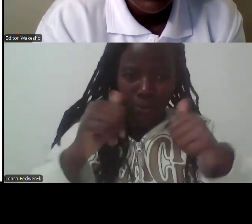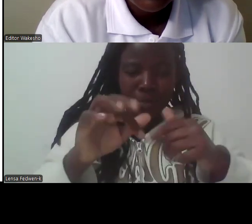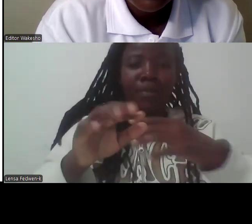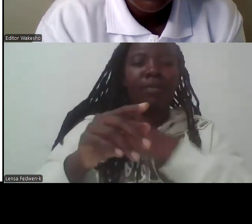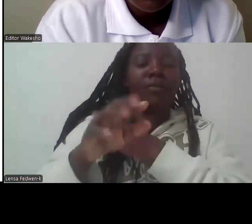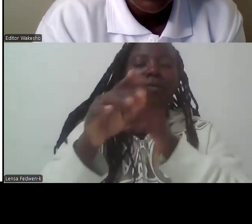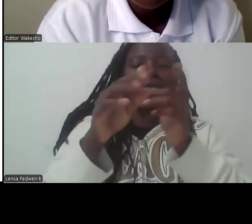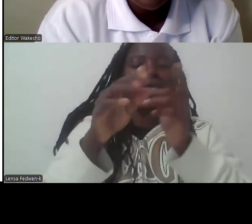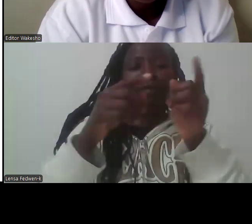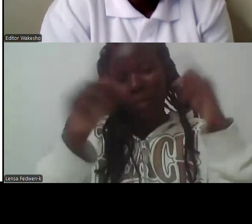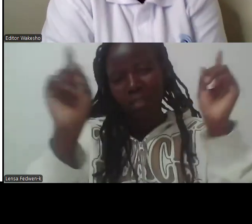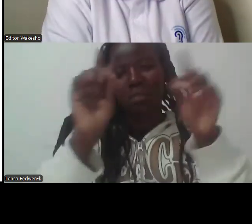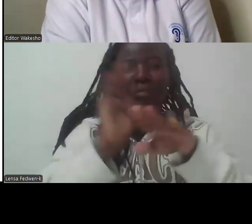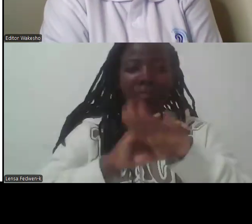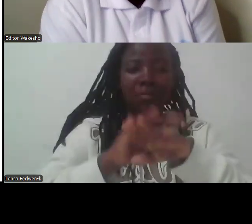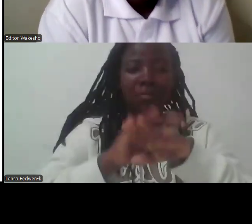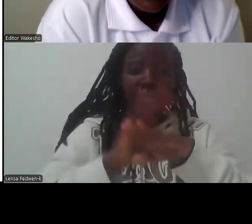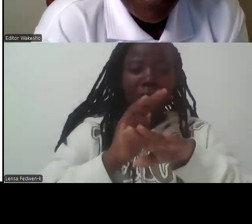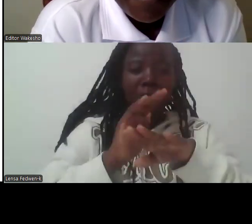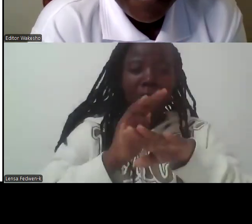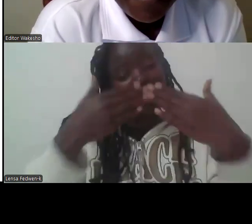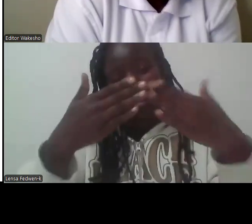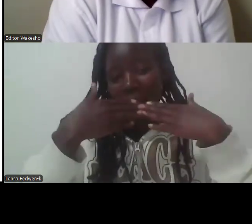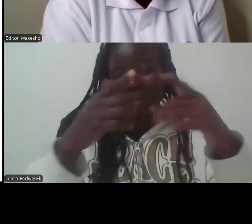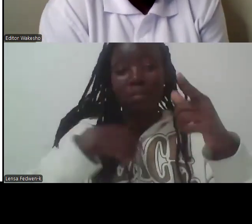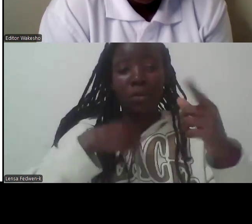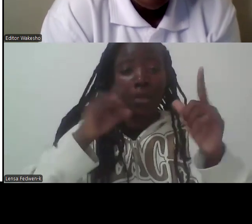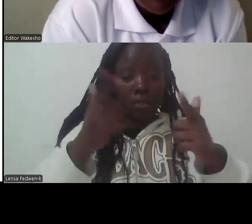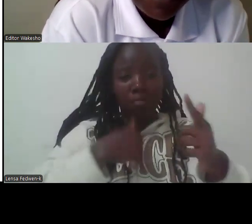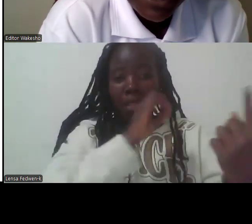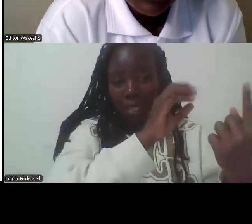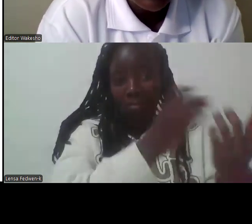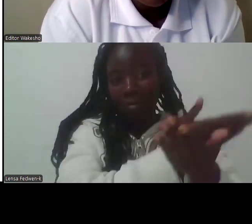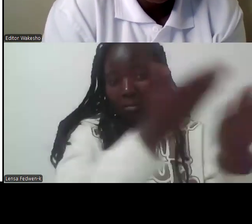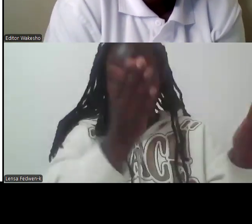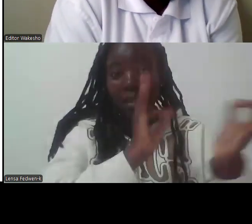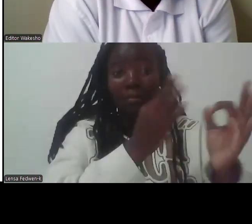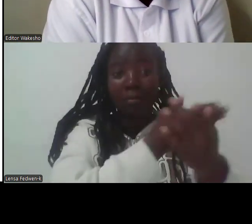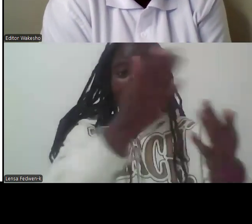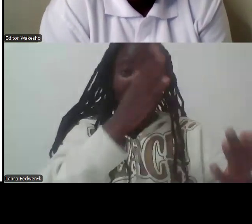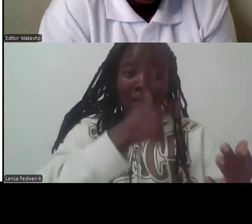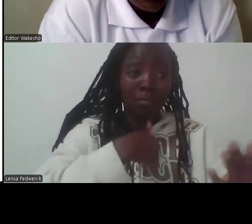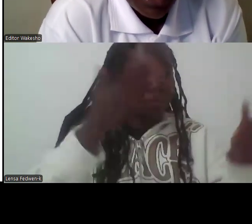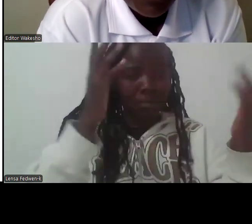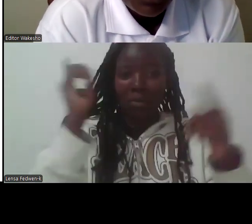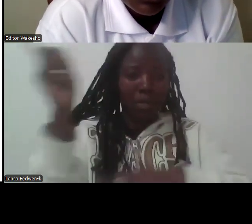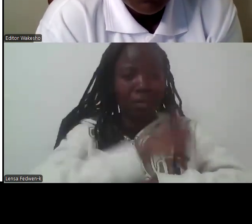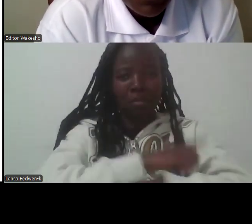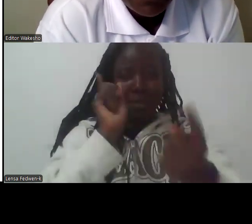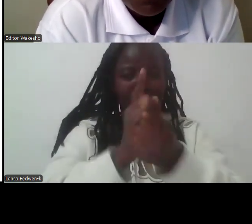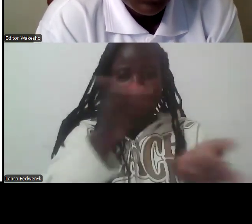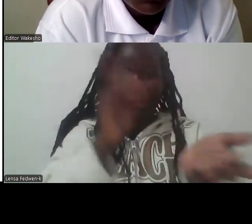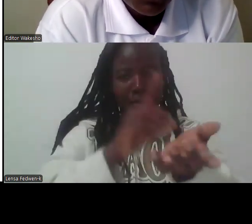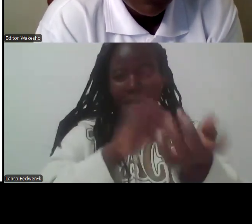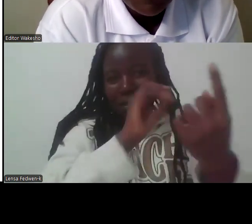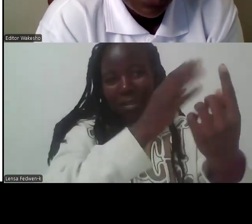it. So that one is very nice. I will be able to share with my friends if need be. So thank you so much. I will also